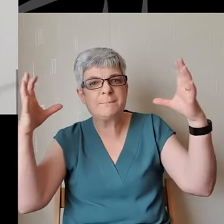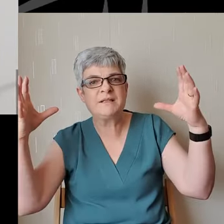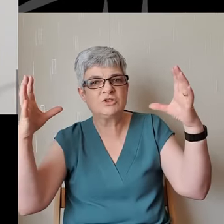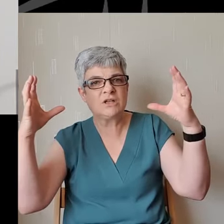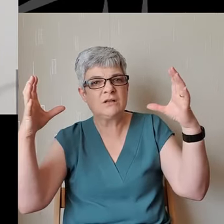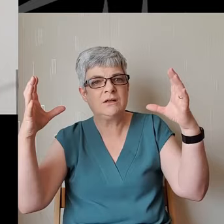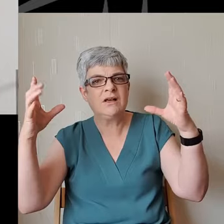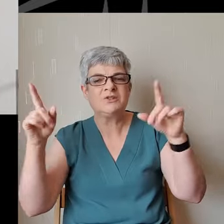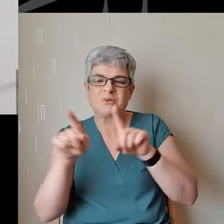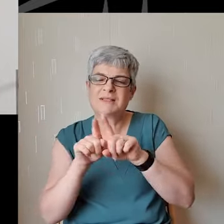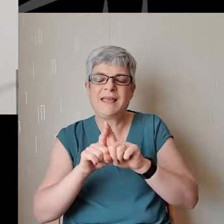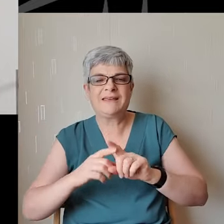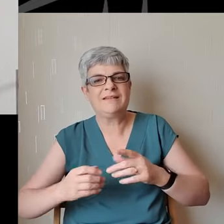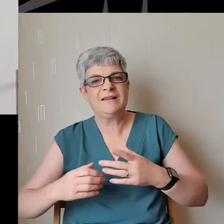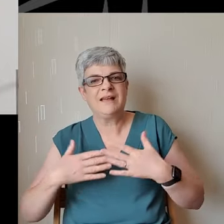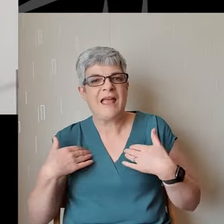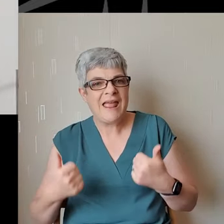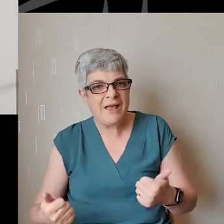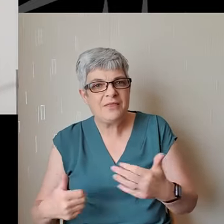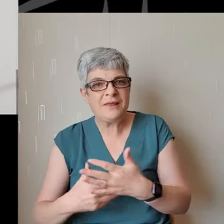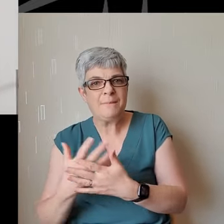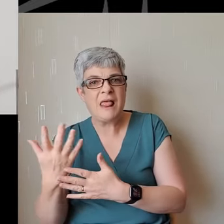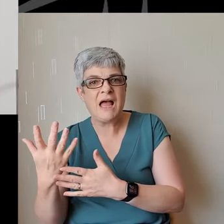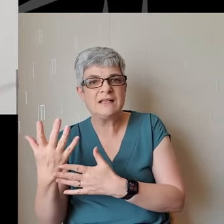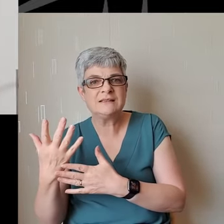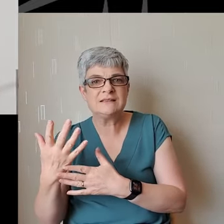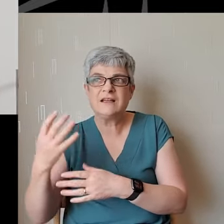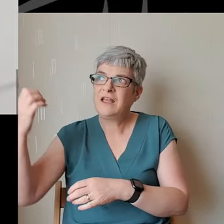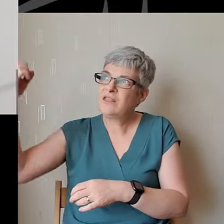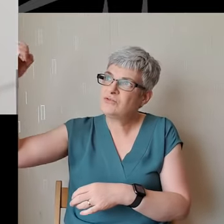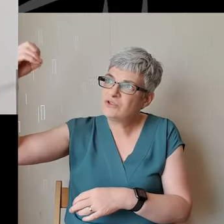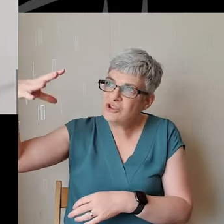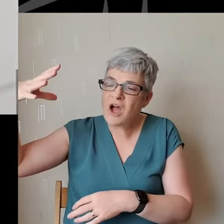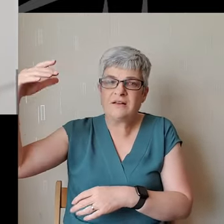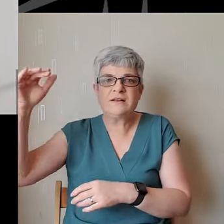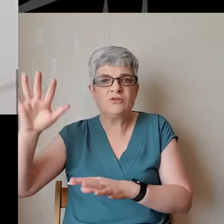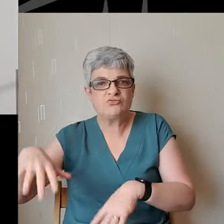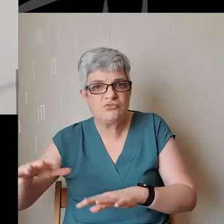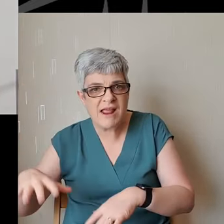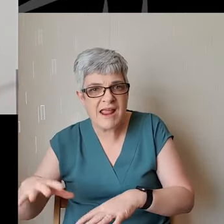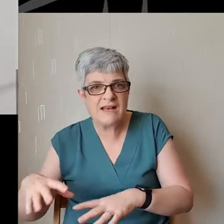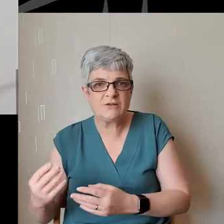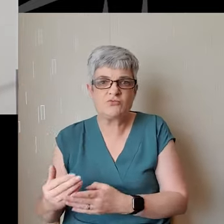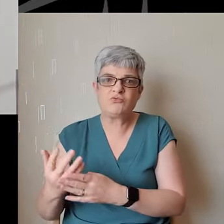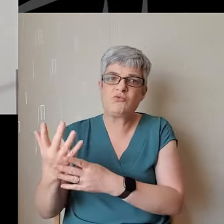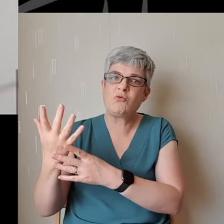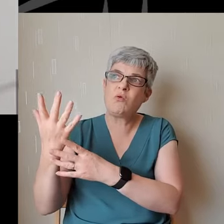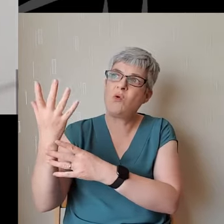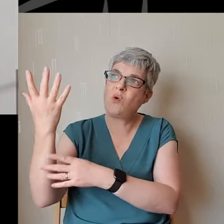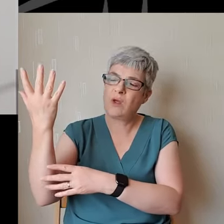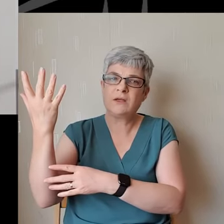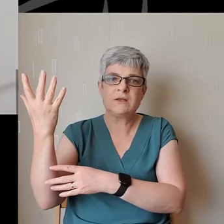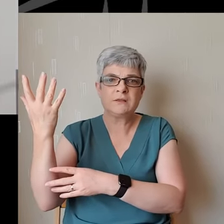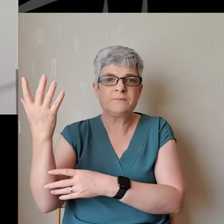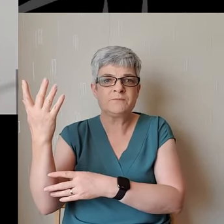healthy plant, we reach out before the sun and the rain, reach out before the truths of the gospel and drink them